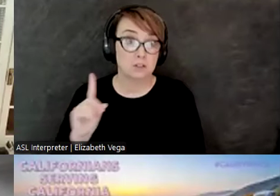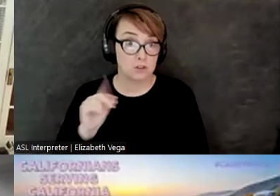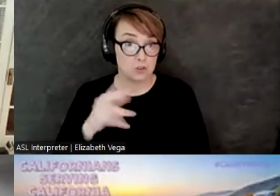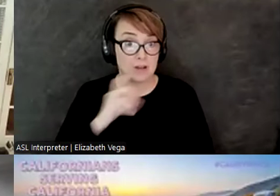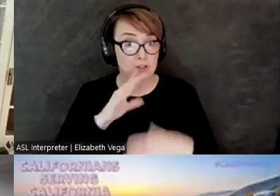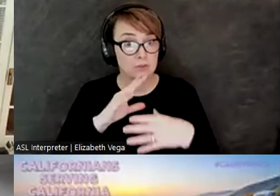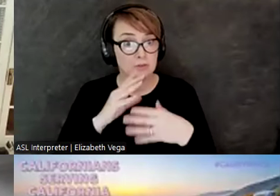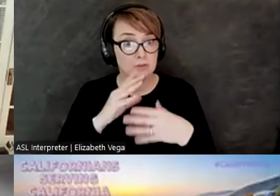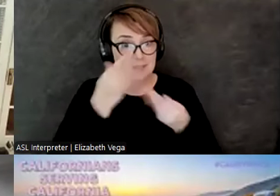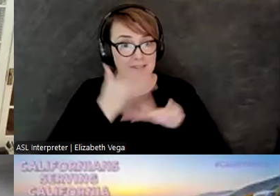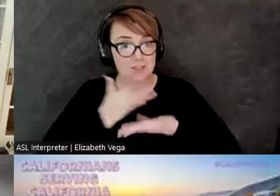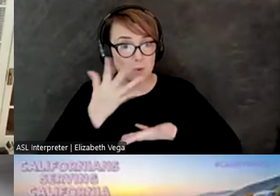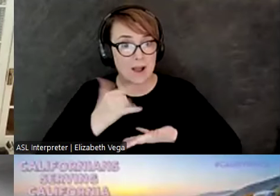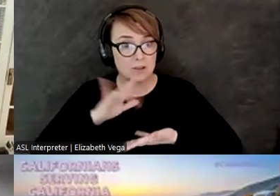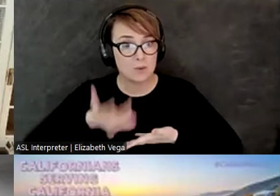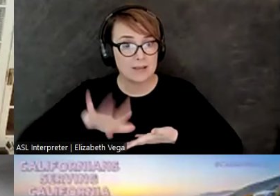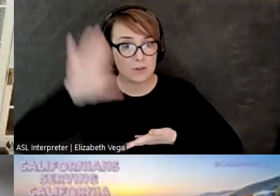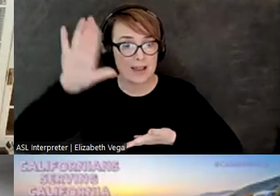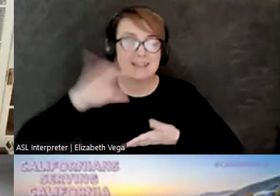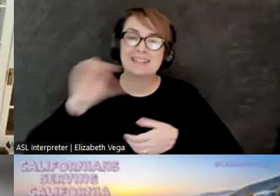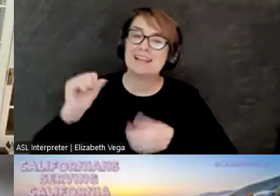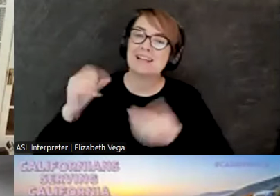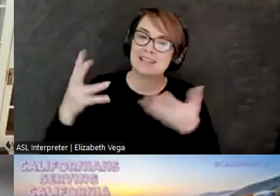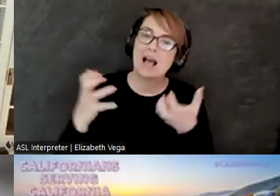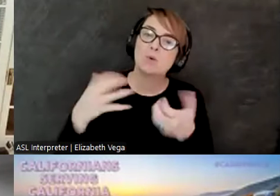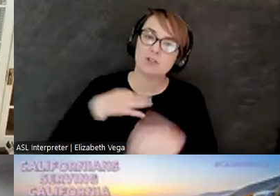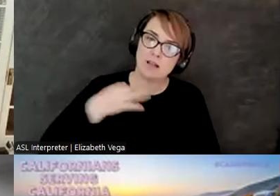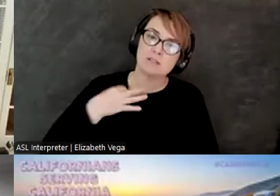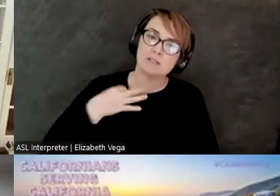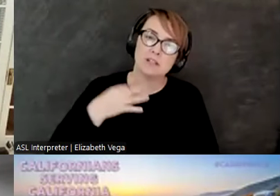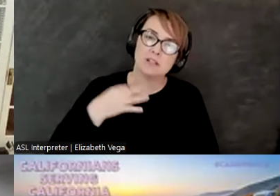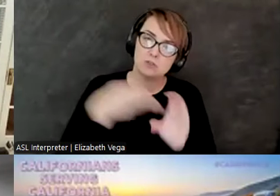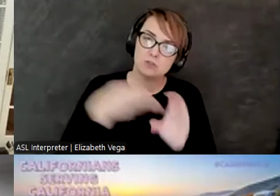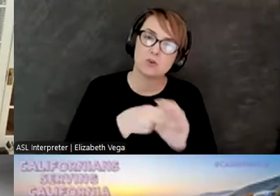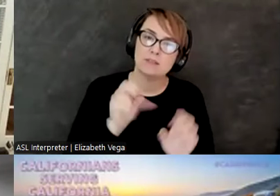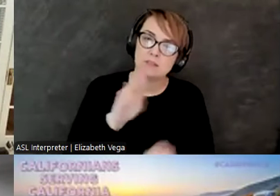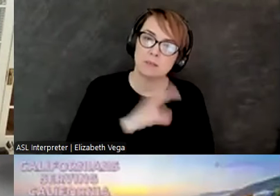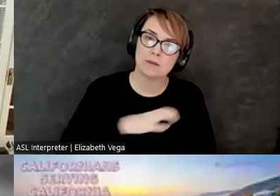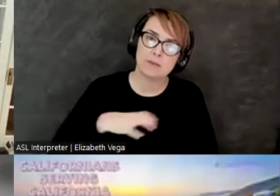hand? Yes, I want to volunteer for Okay. that supervisory.